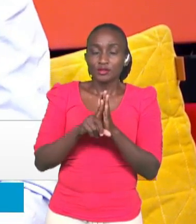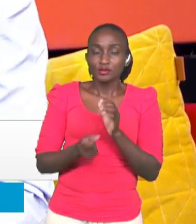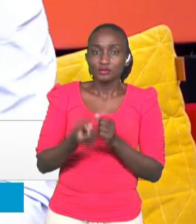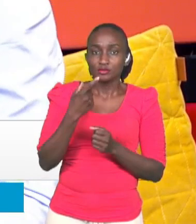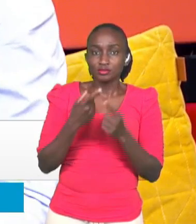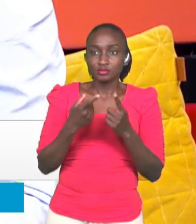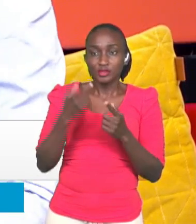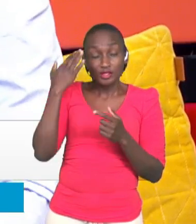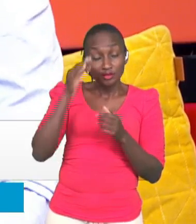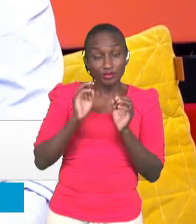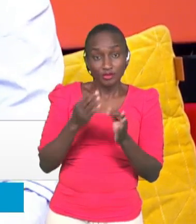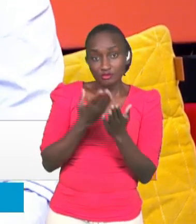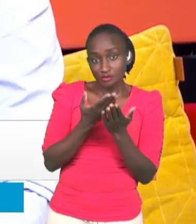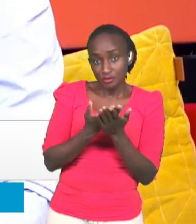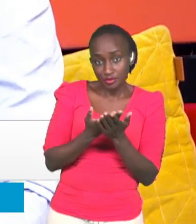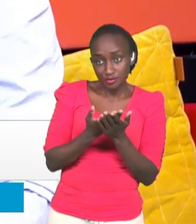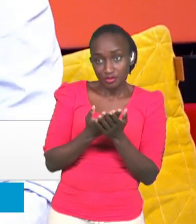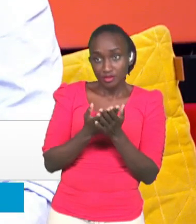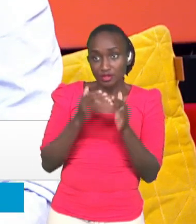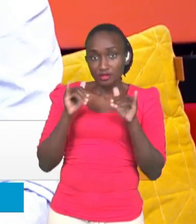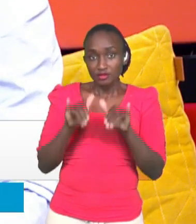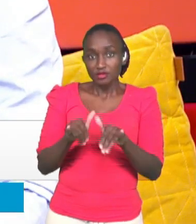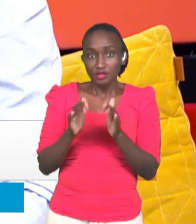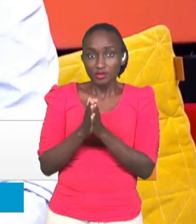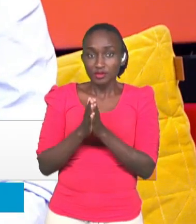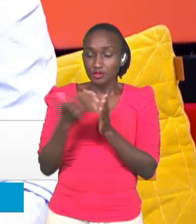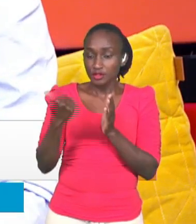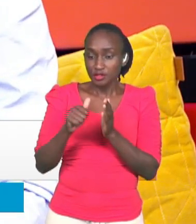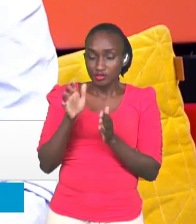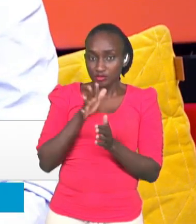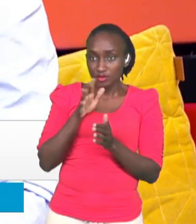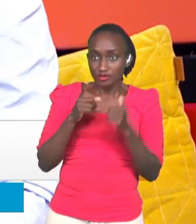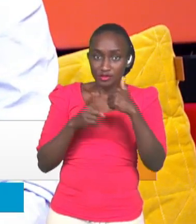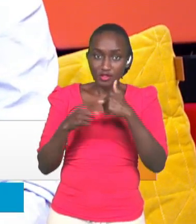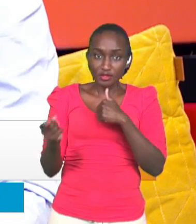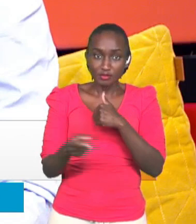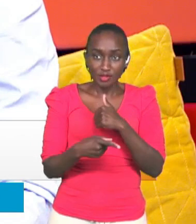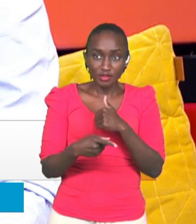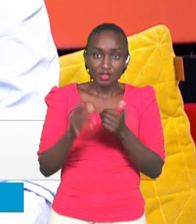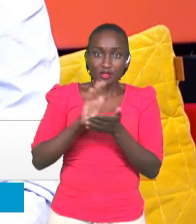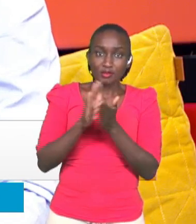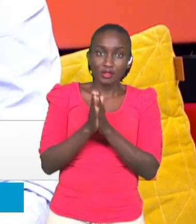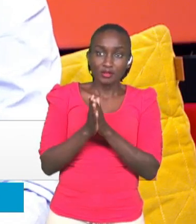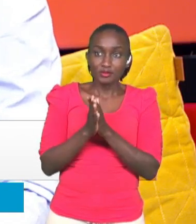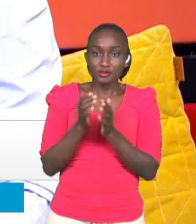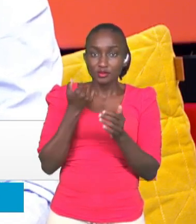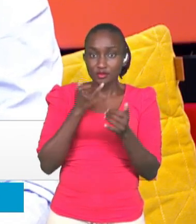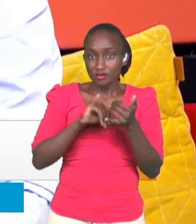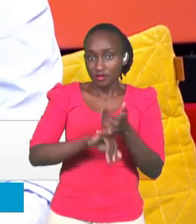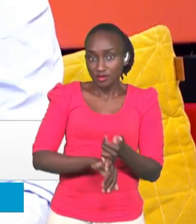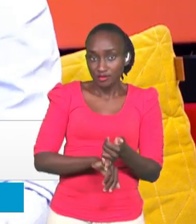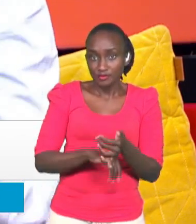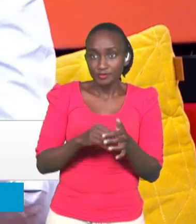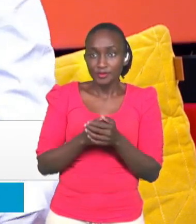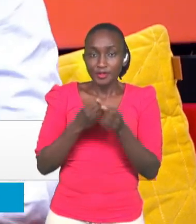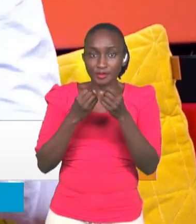or a proposal that you stay with any woman for 6 months, she automatically becomes your wife. Now, so